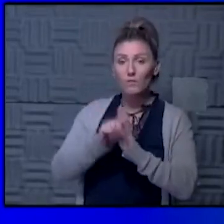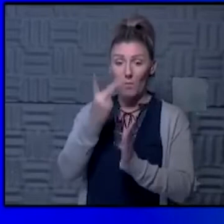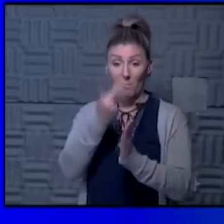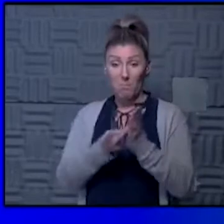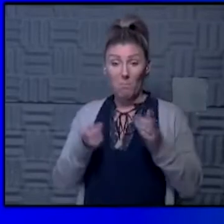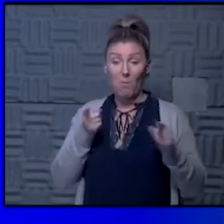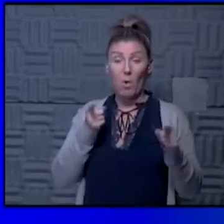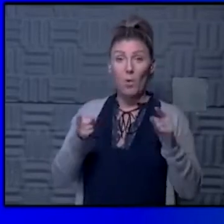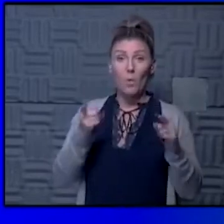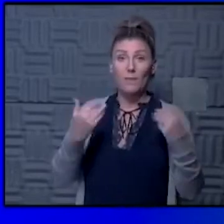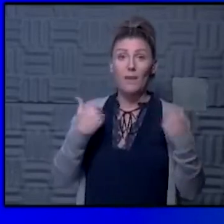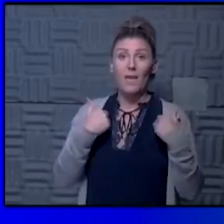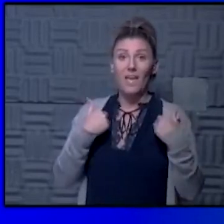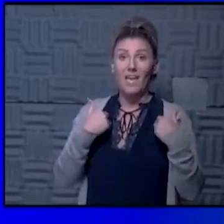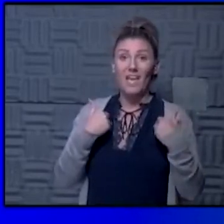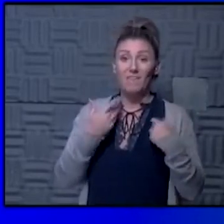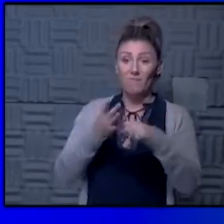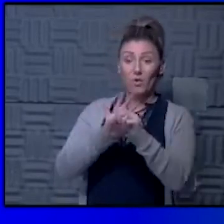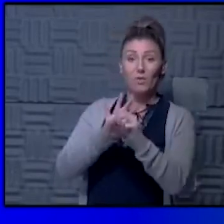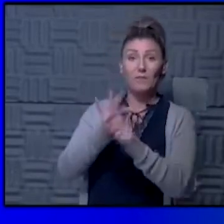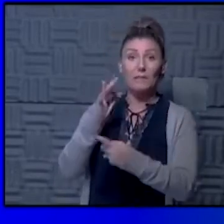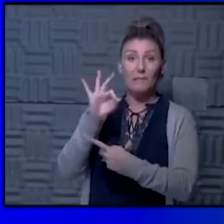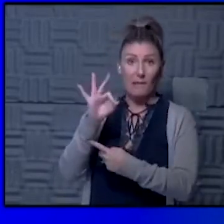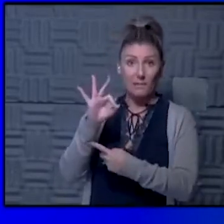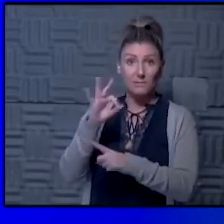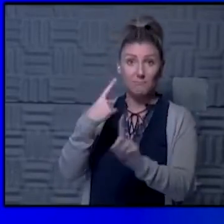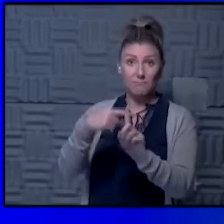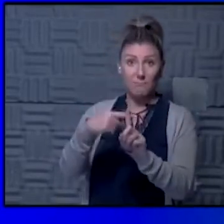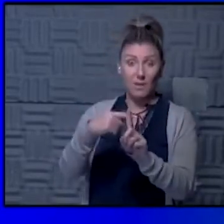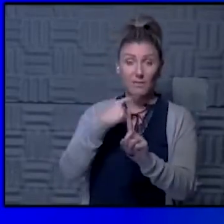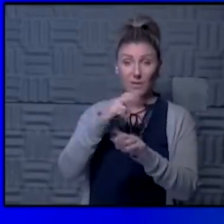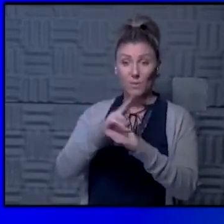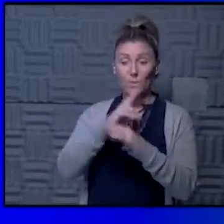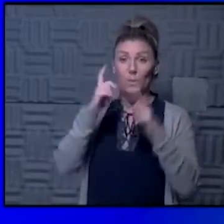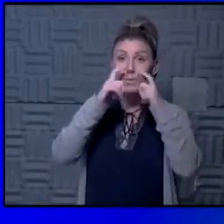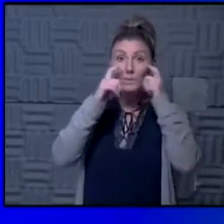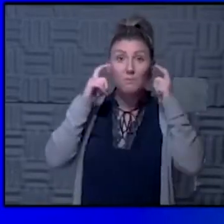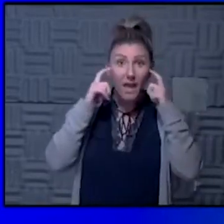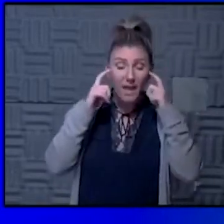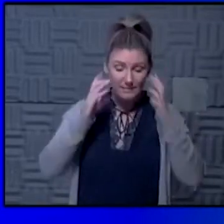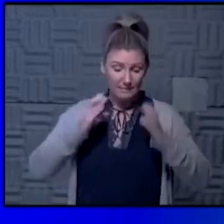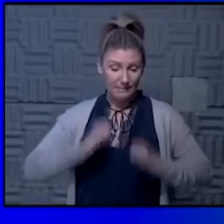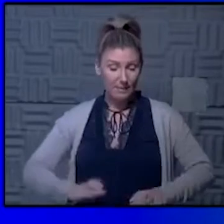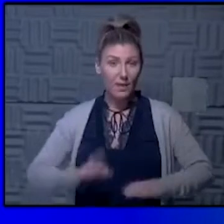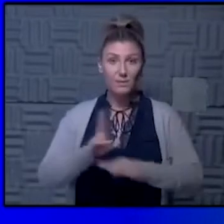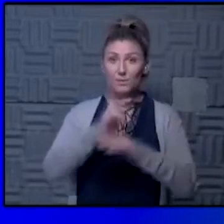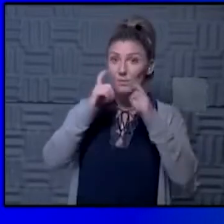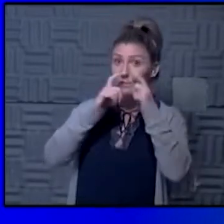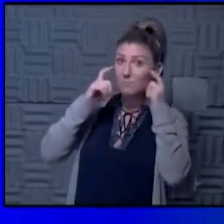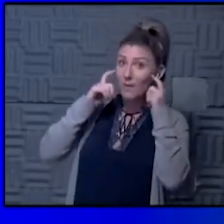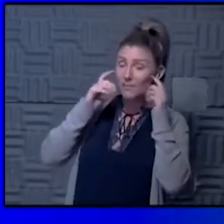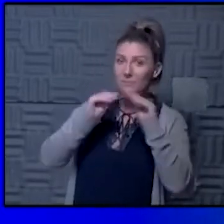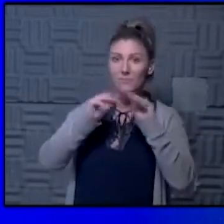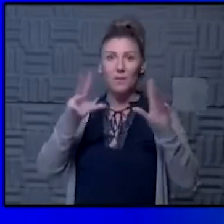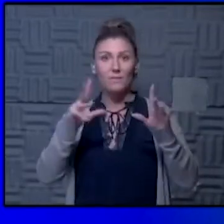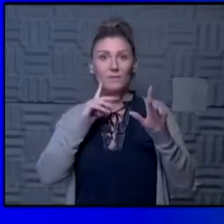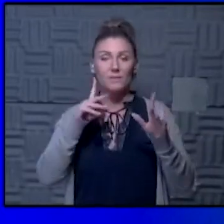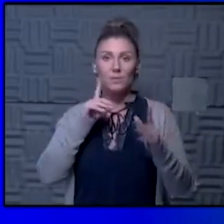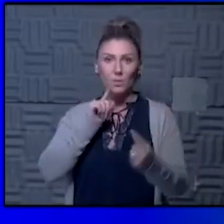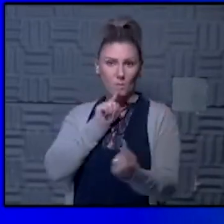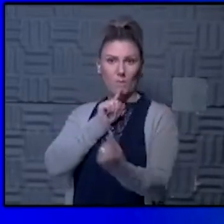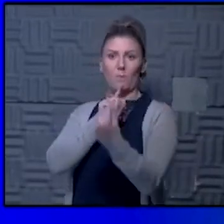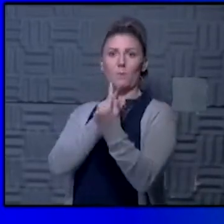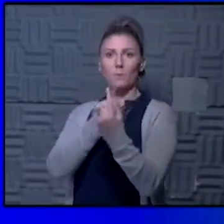them had COVID-19 at that point. They wore masks. Their clients wore masks. Obviously, as a hairdresser or stylist, you are in